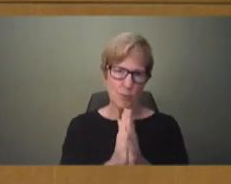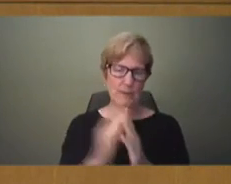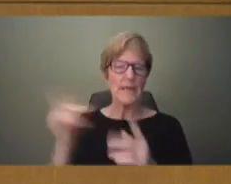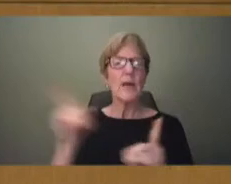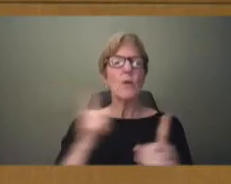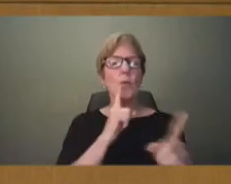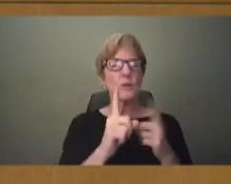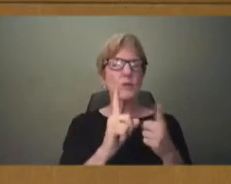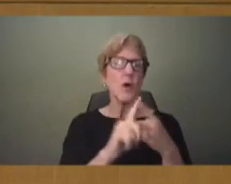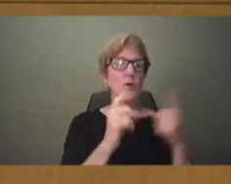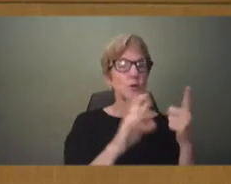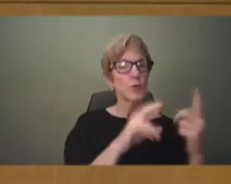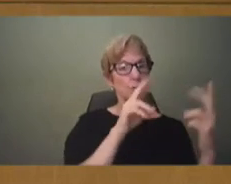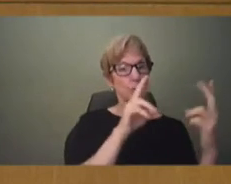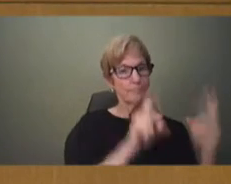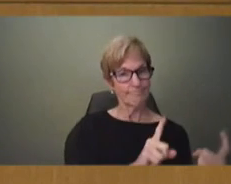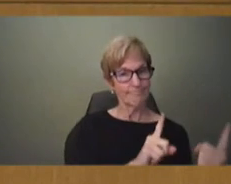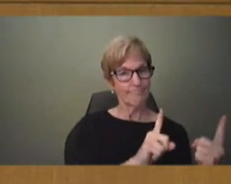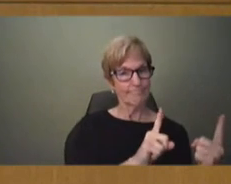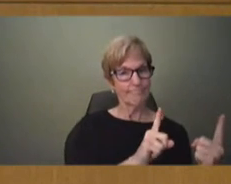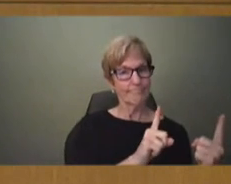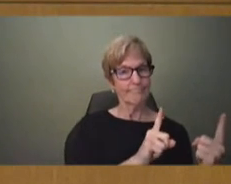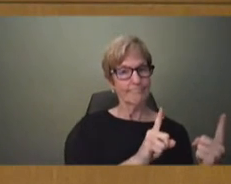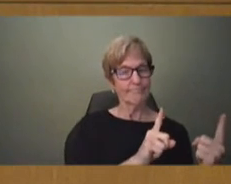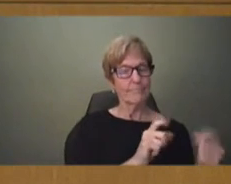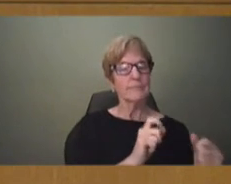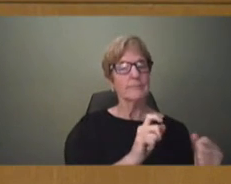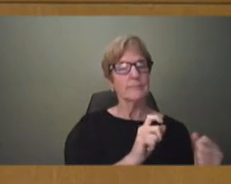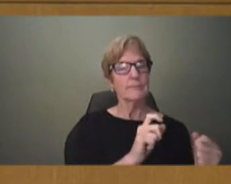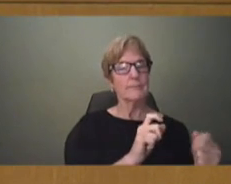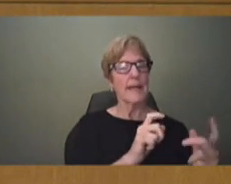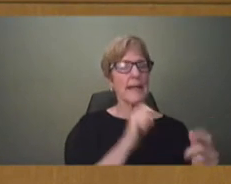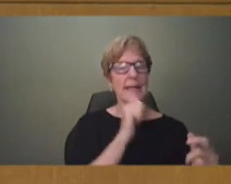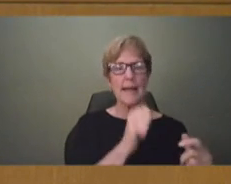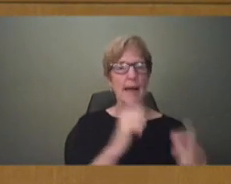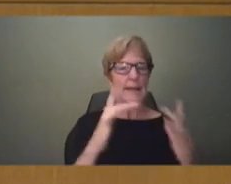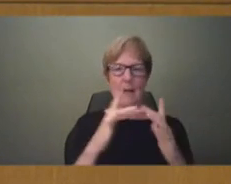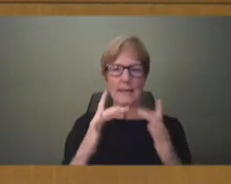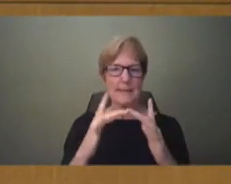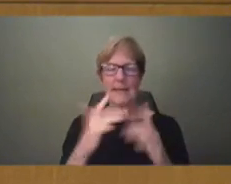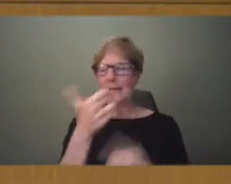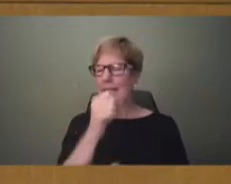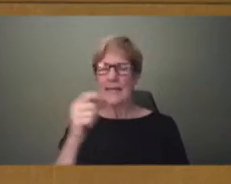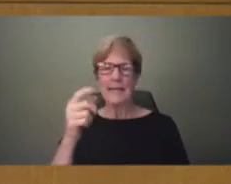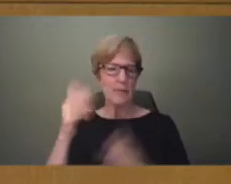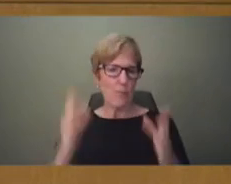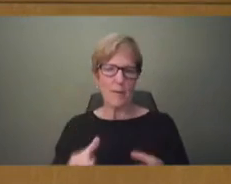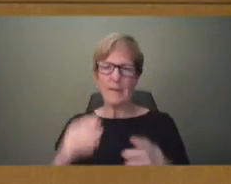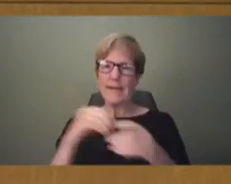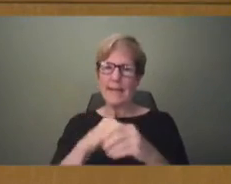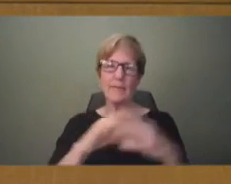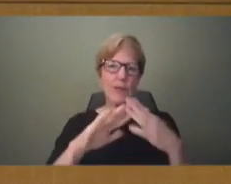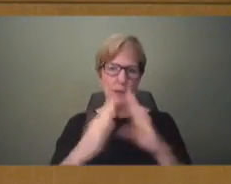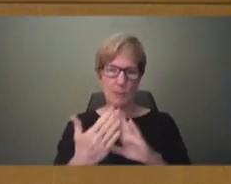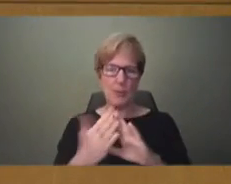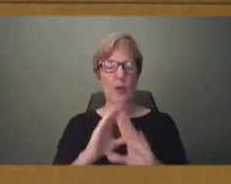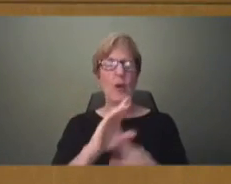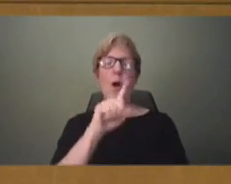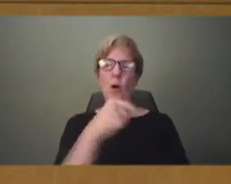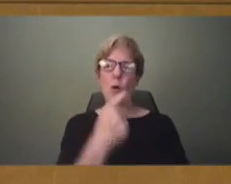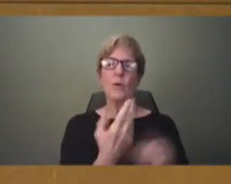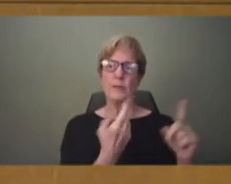her personally and and has not contacted anybody in the community other than her